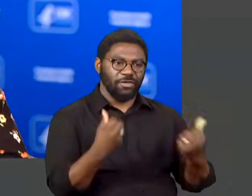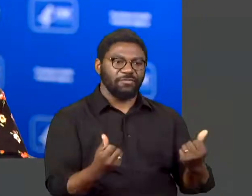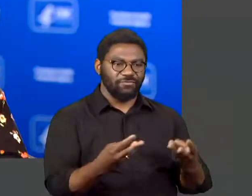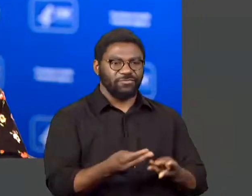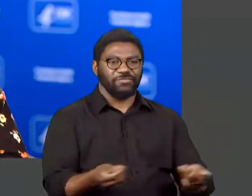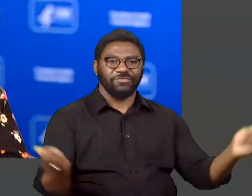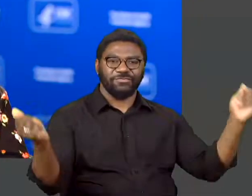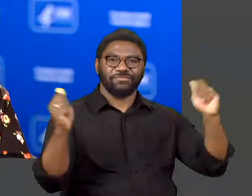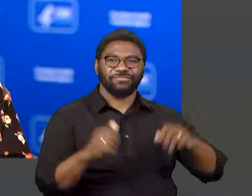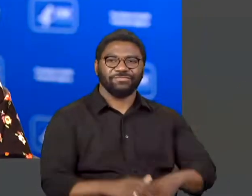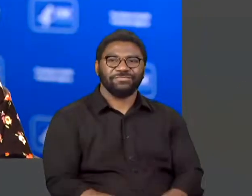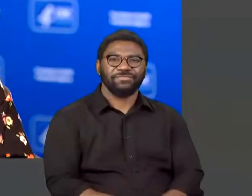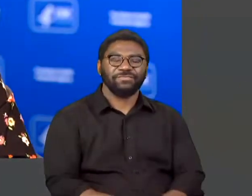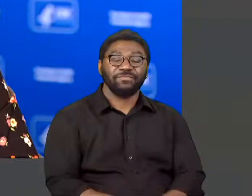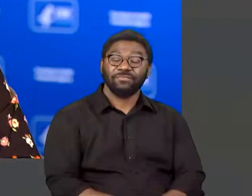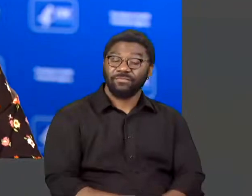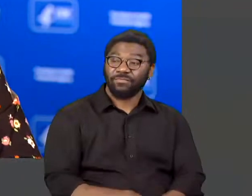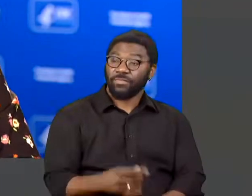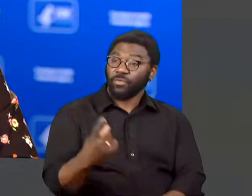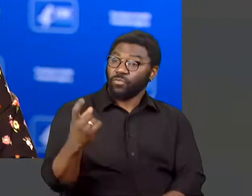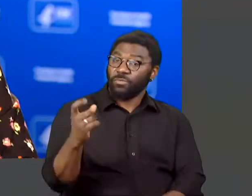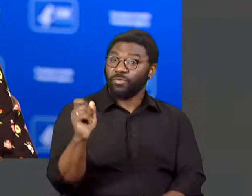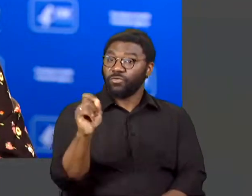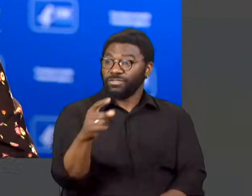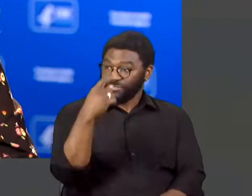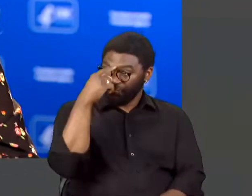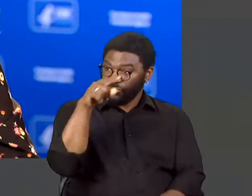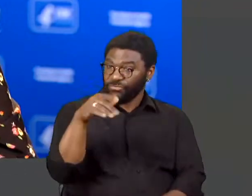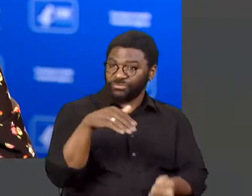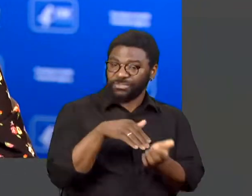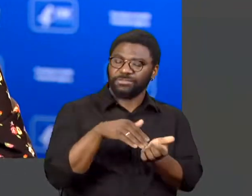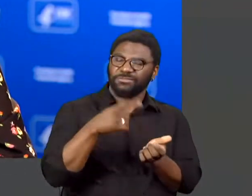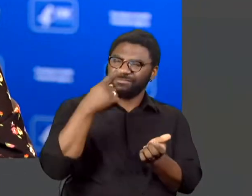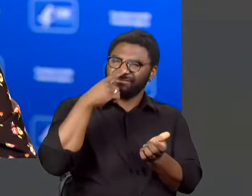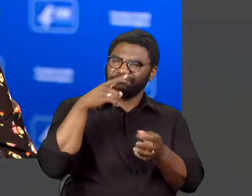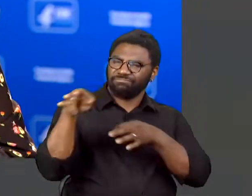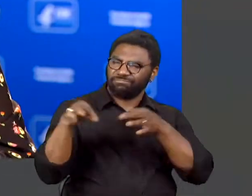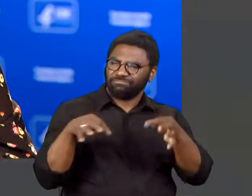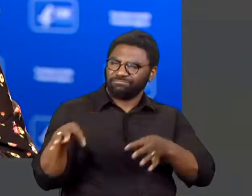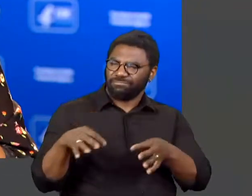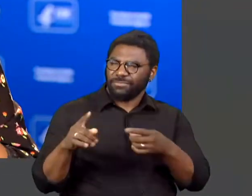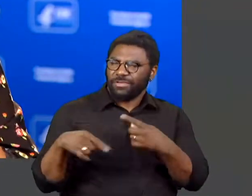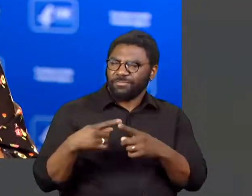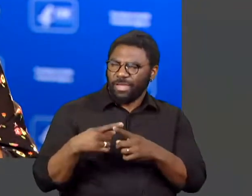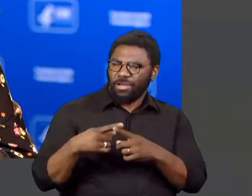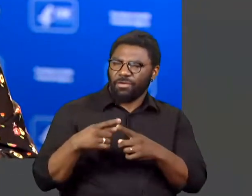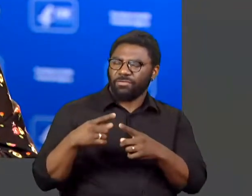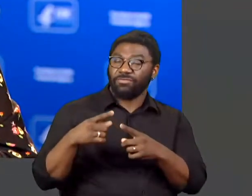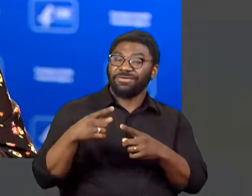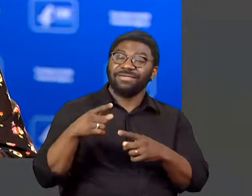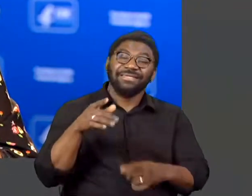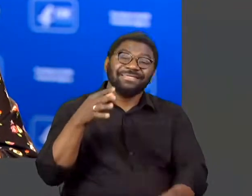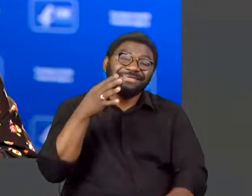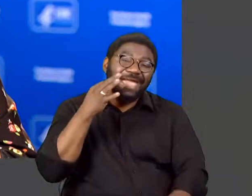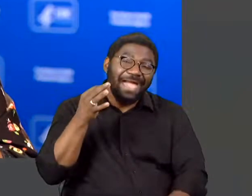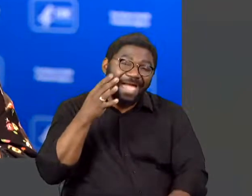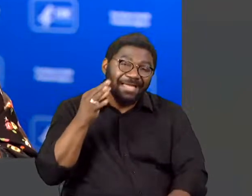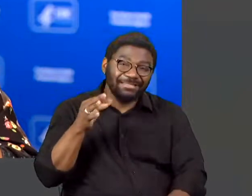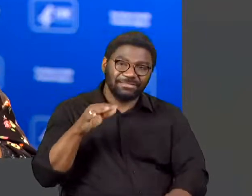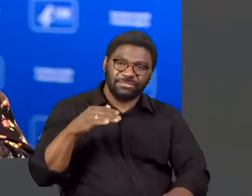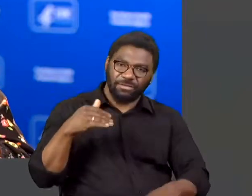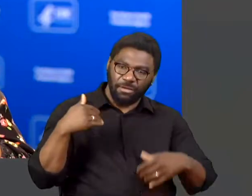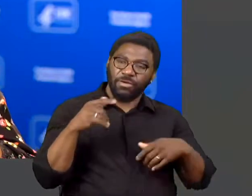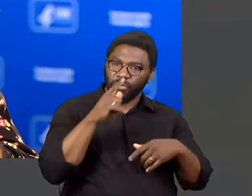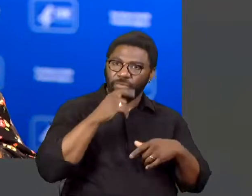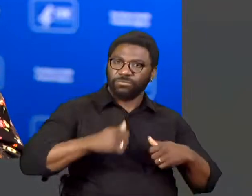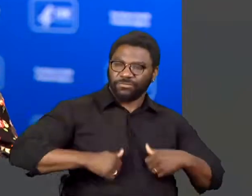Thank you. And I have one more question for you, Dr. Diebel. Could you talk a little bit about infected cats on farms? How should